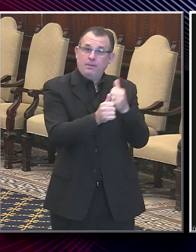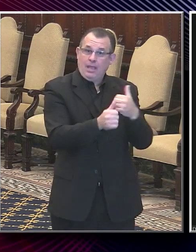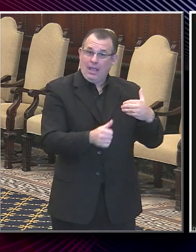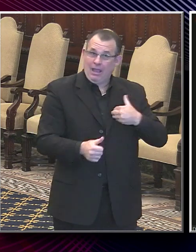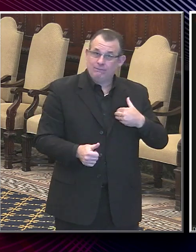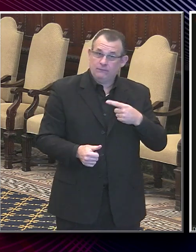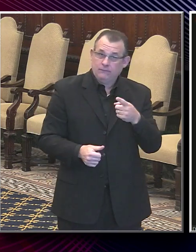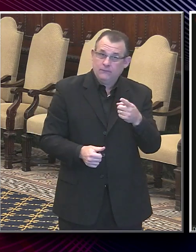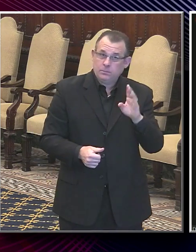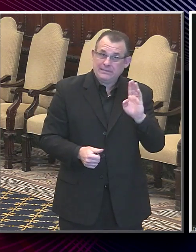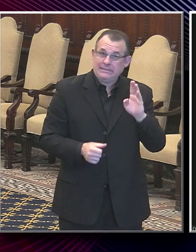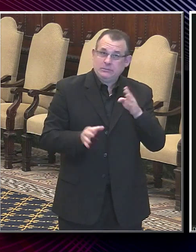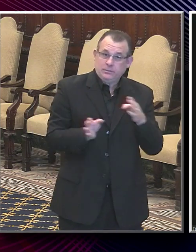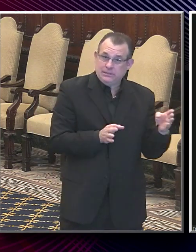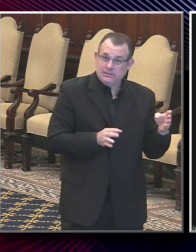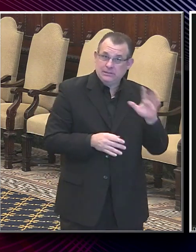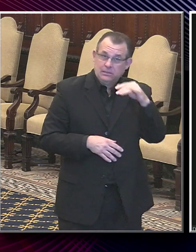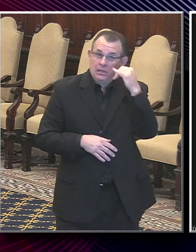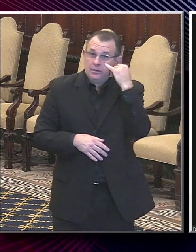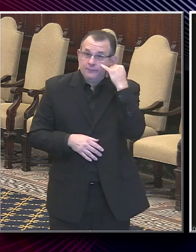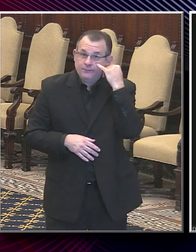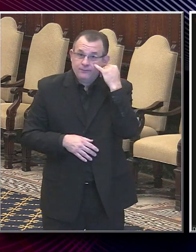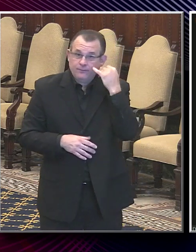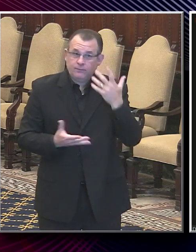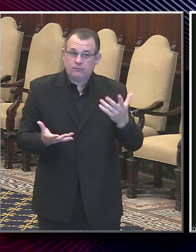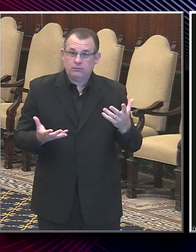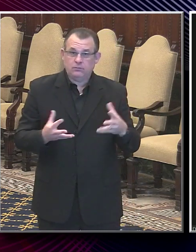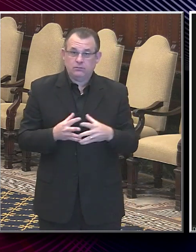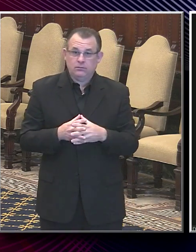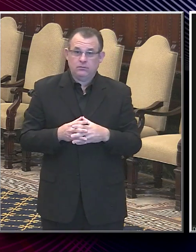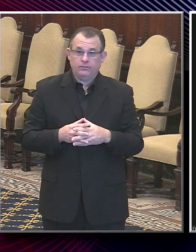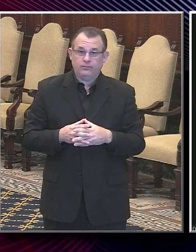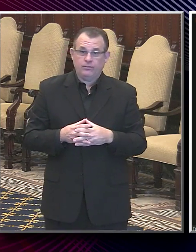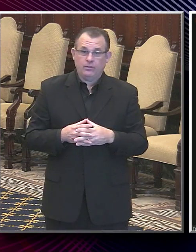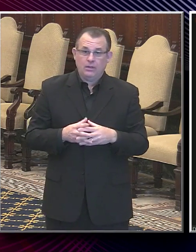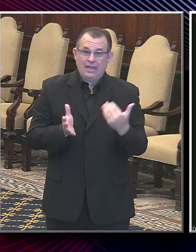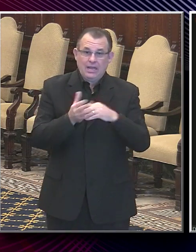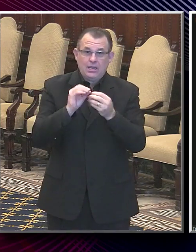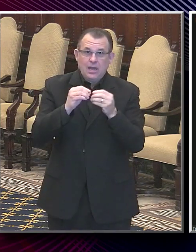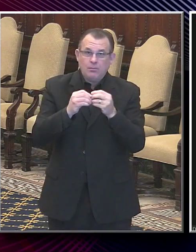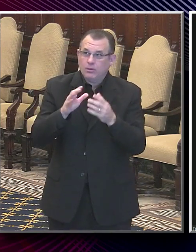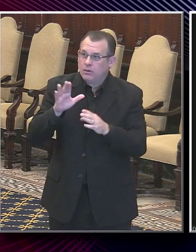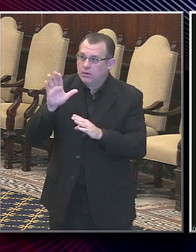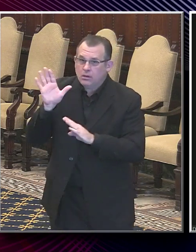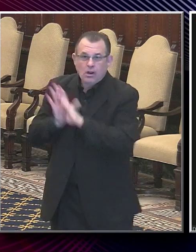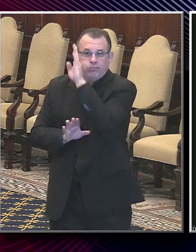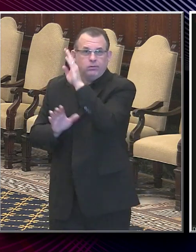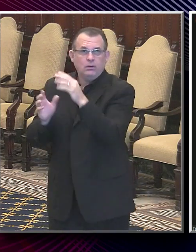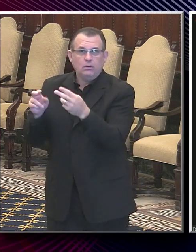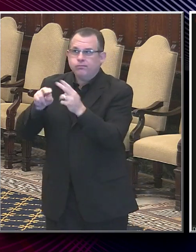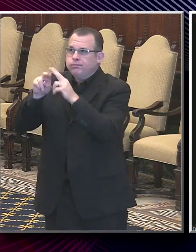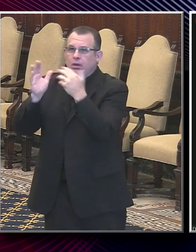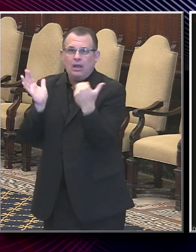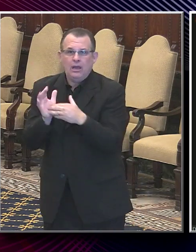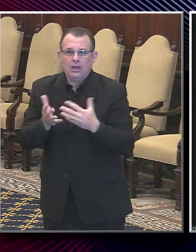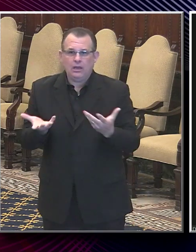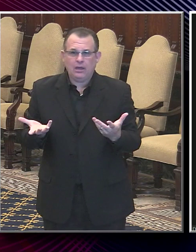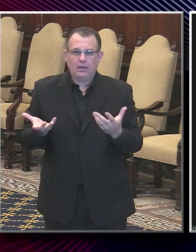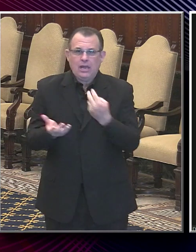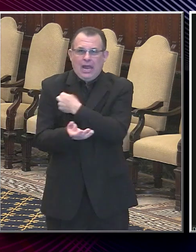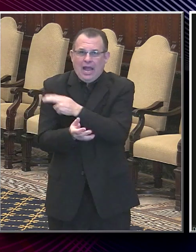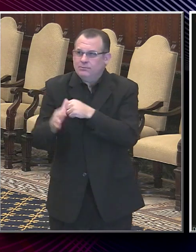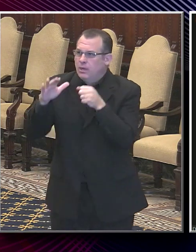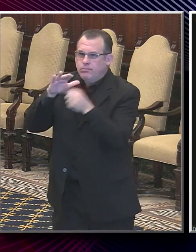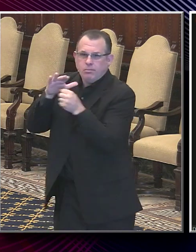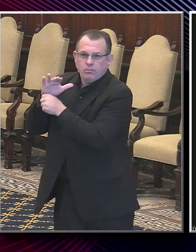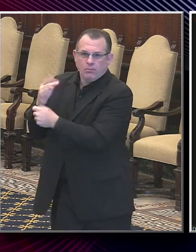in case we do end up having another increase in cases and hospitalizations and stuff? Because like I said,